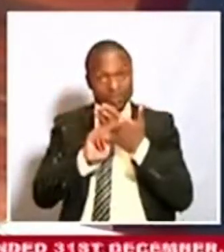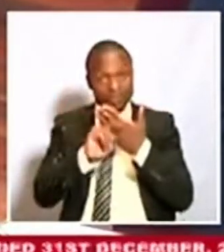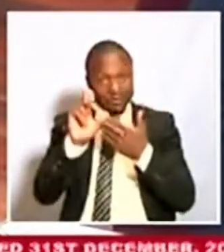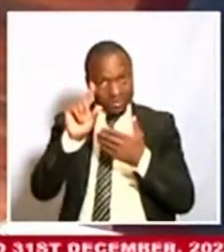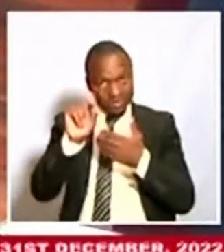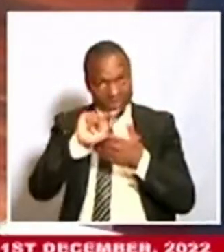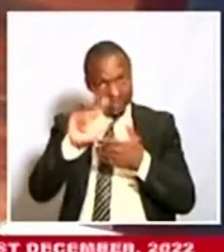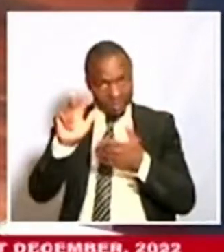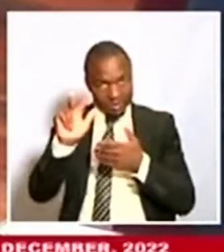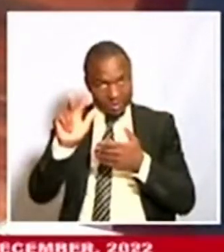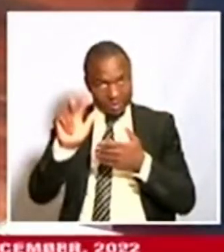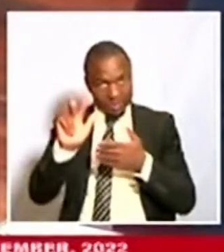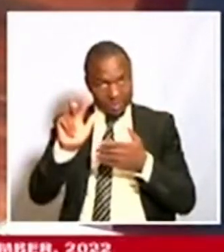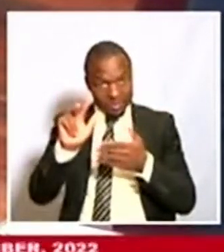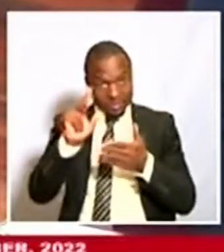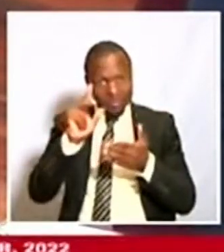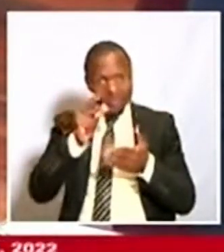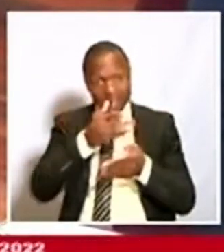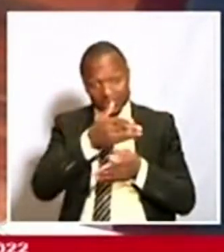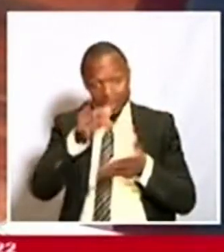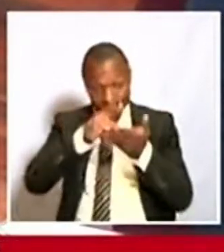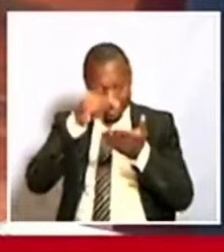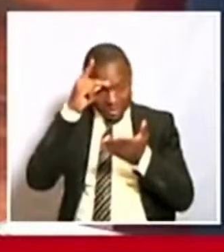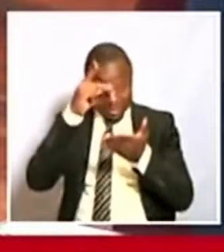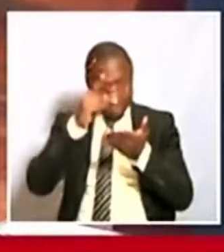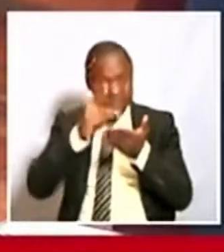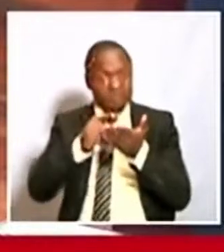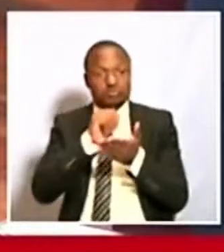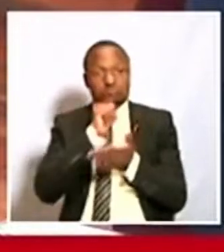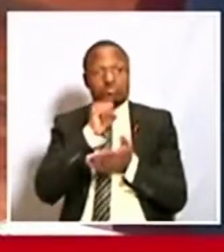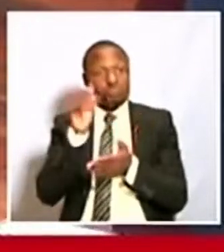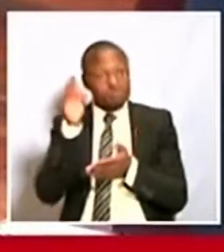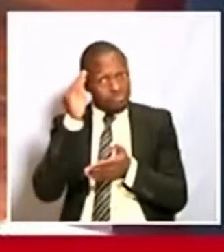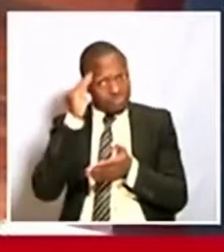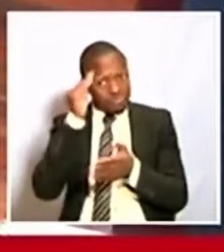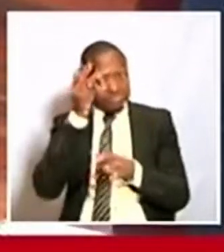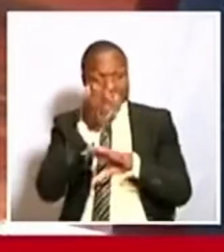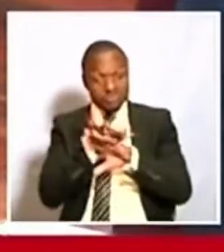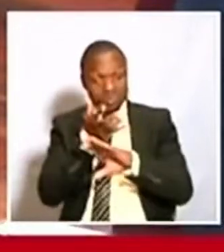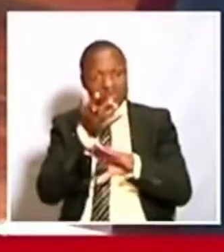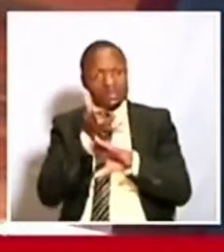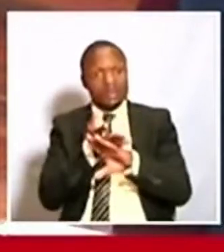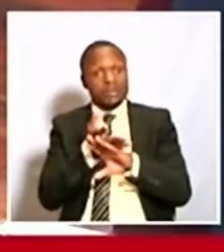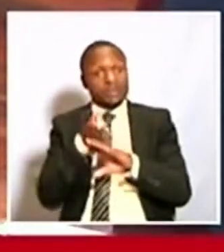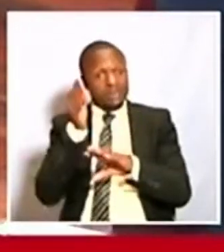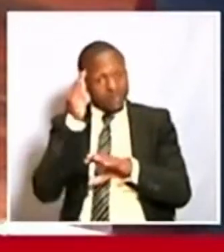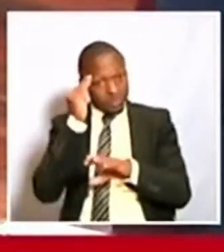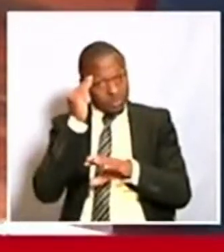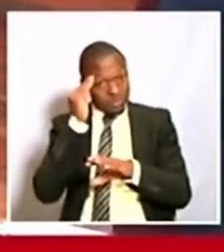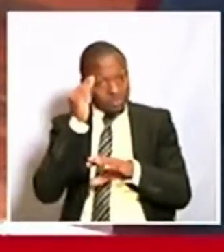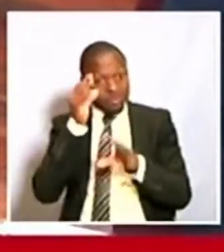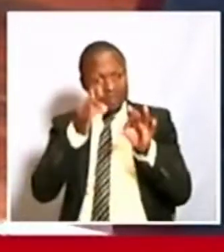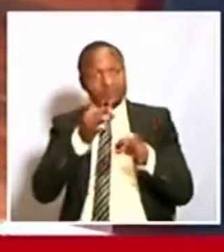the physical presence of the learners could not be established, making it difficult to ascertain their existence.